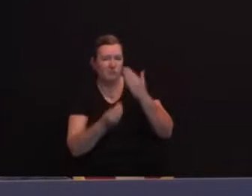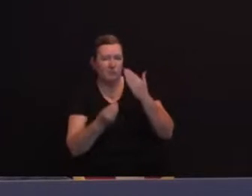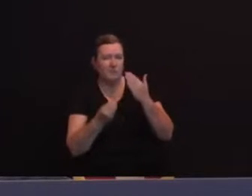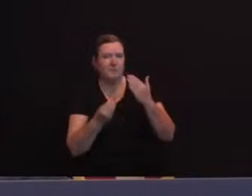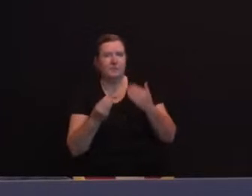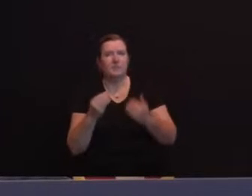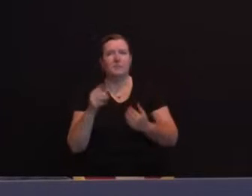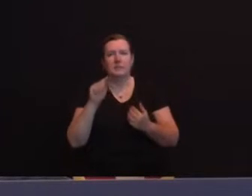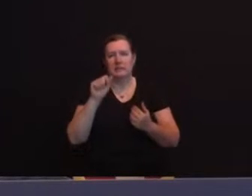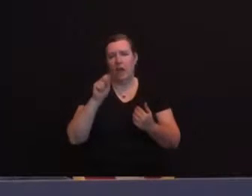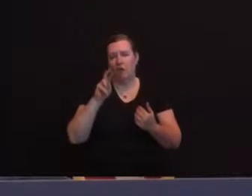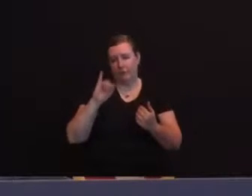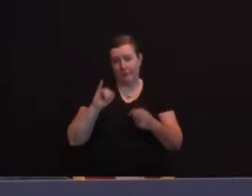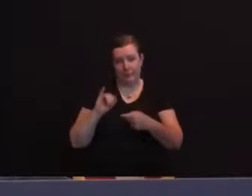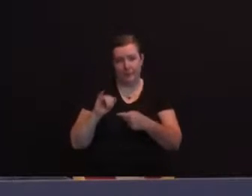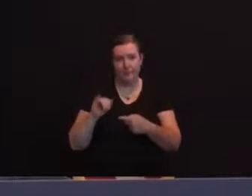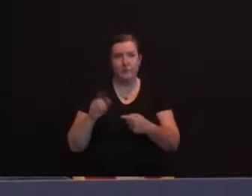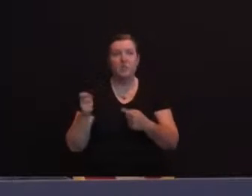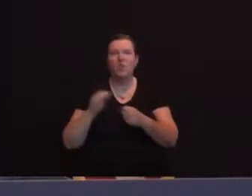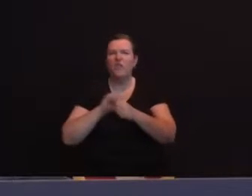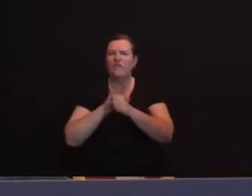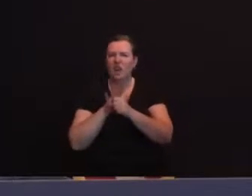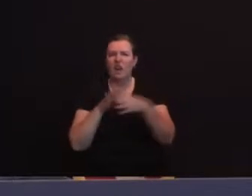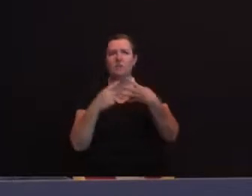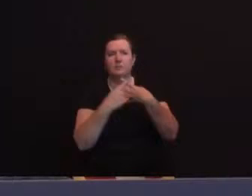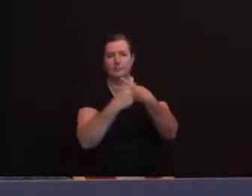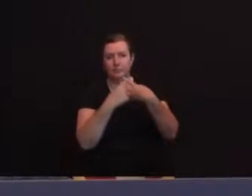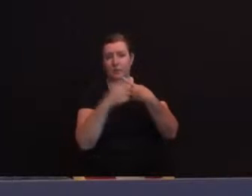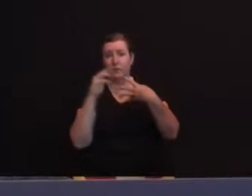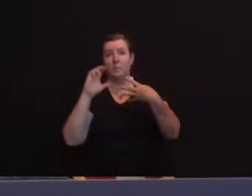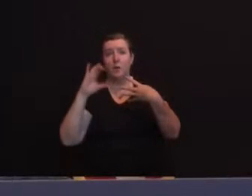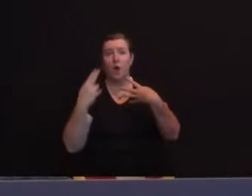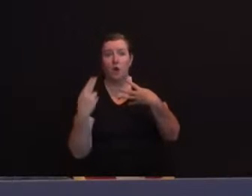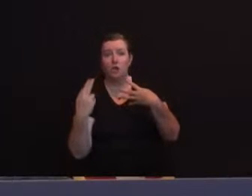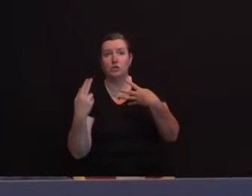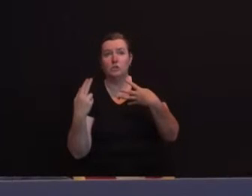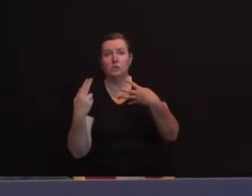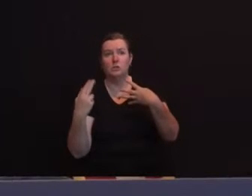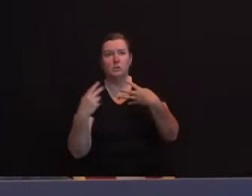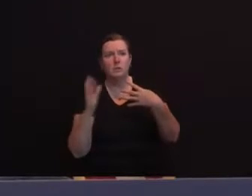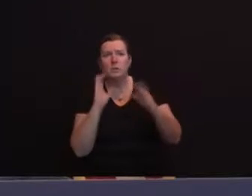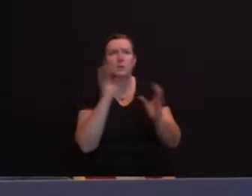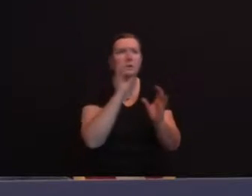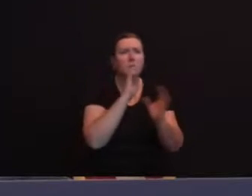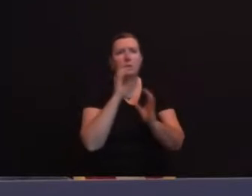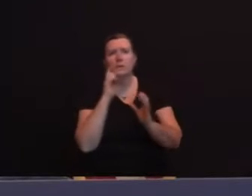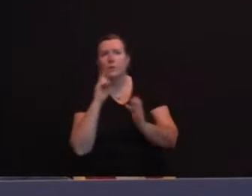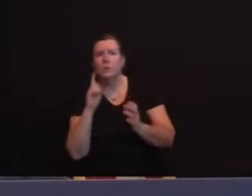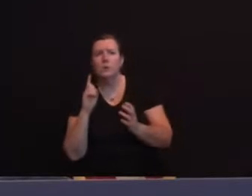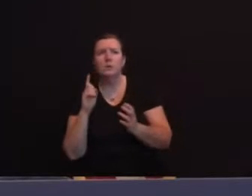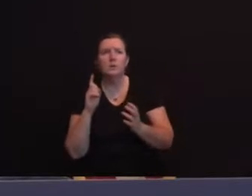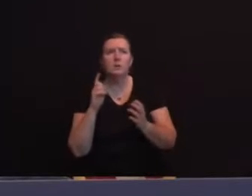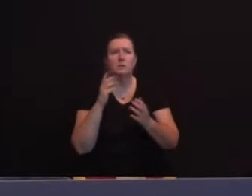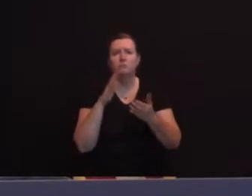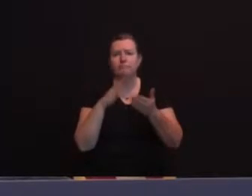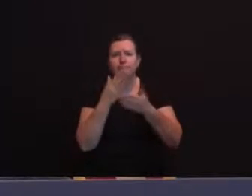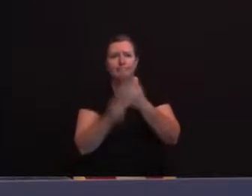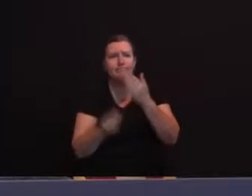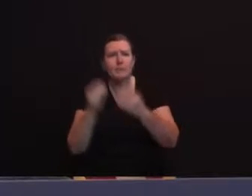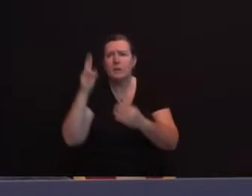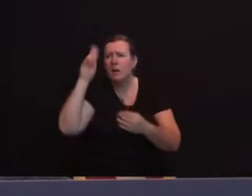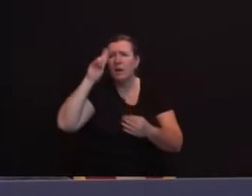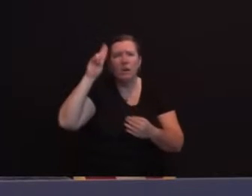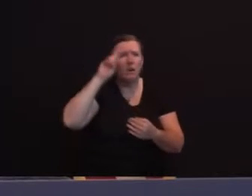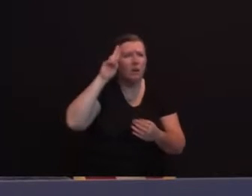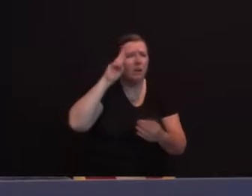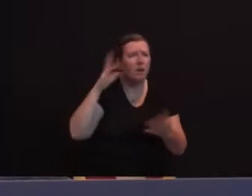well in short order. Early on, he called. He could not find his deceased uncle and enlisted the help of the state police. And he was